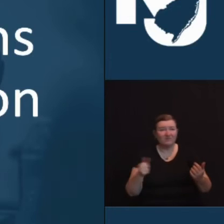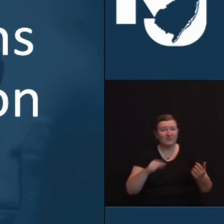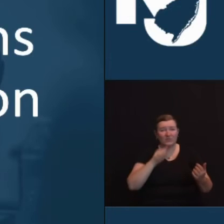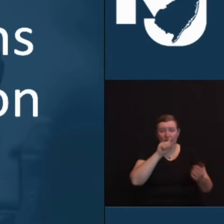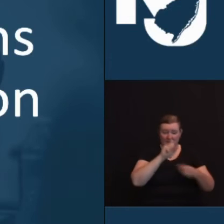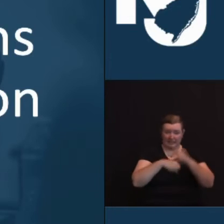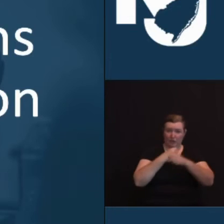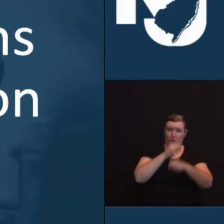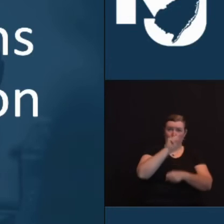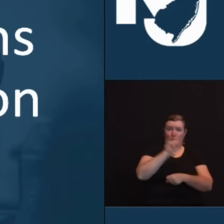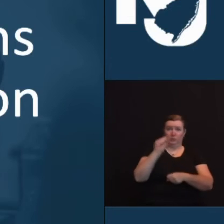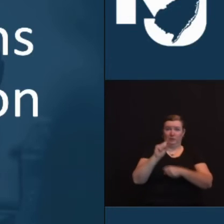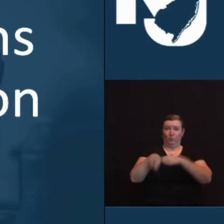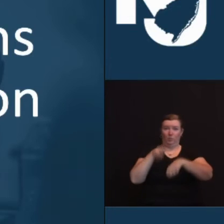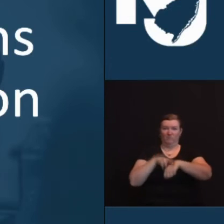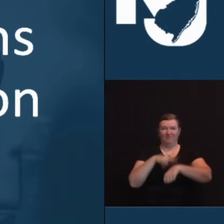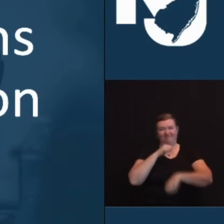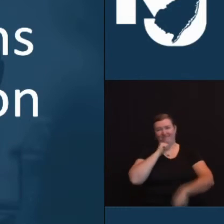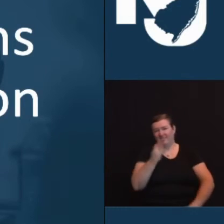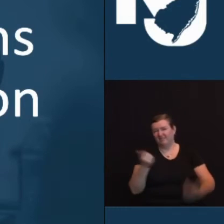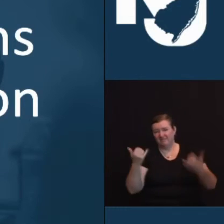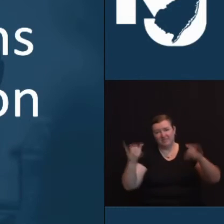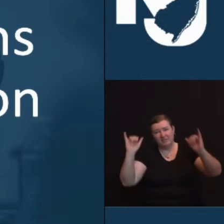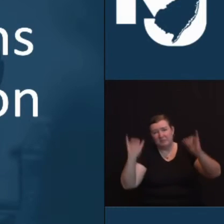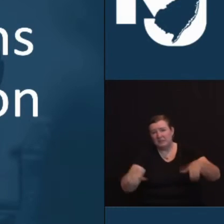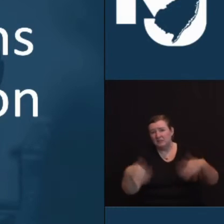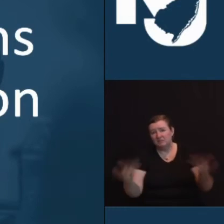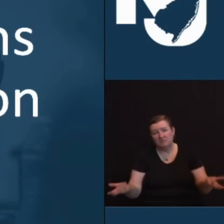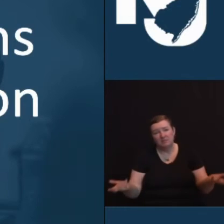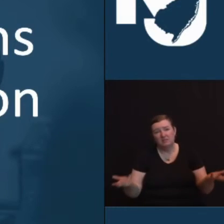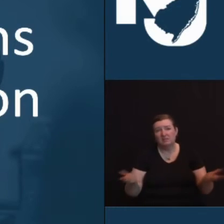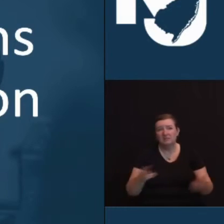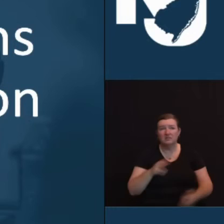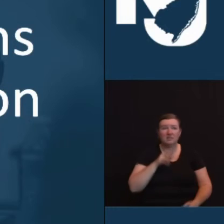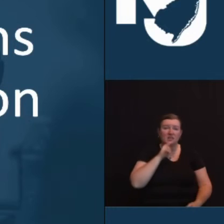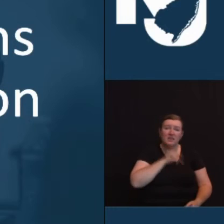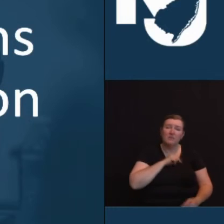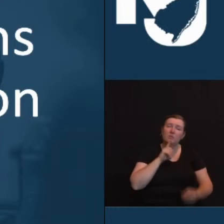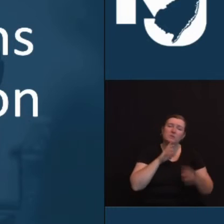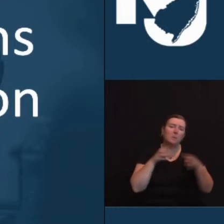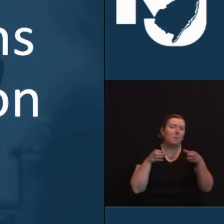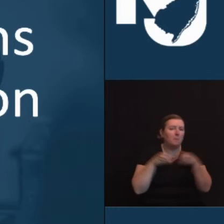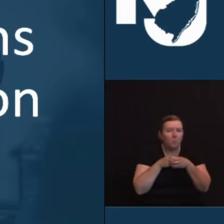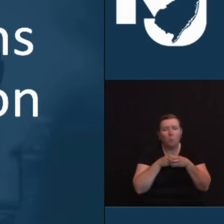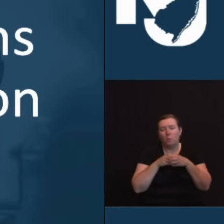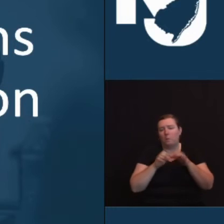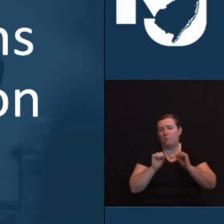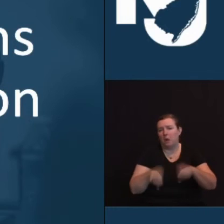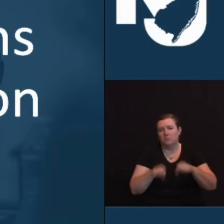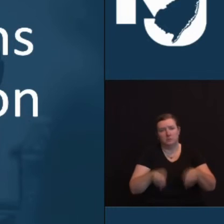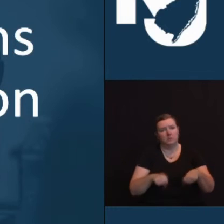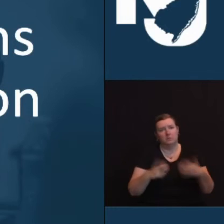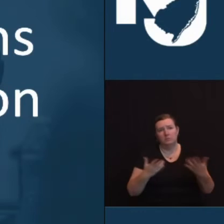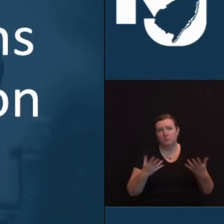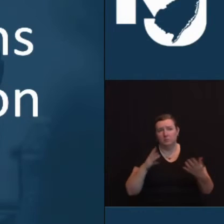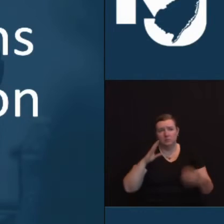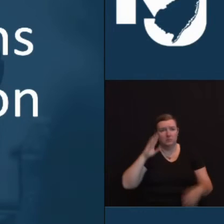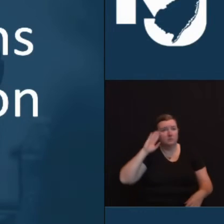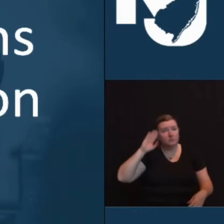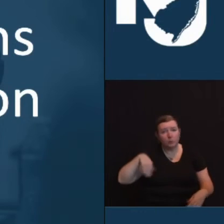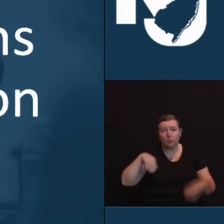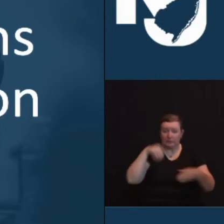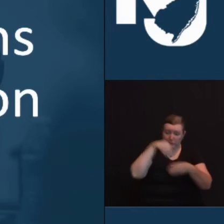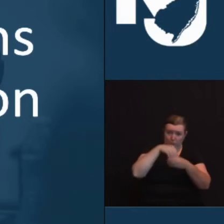their Thanksgiving plans as small as possible because we know that indoor gatherings and homes are particularly dangerous places